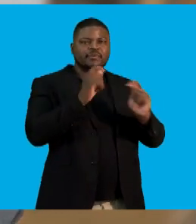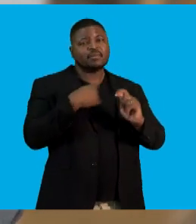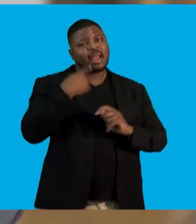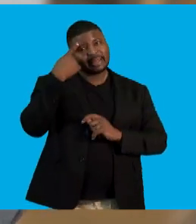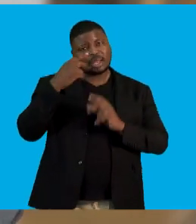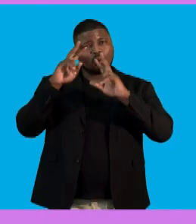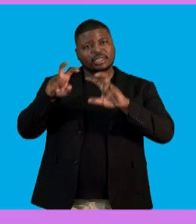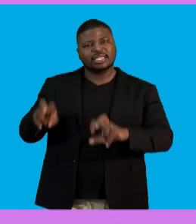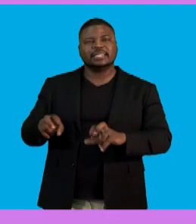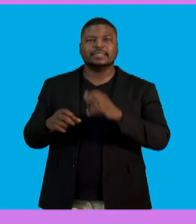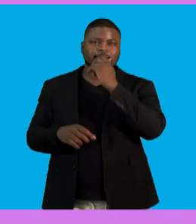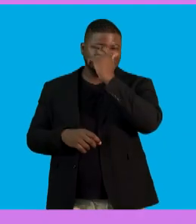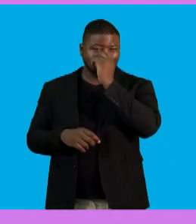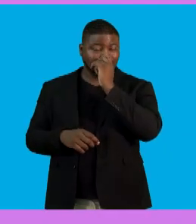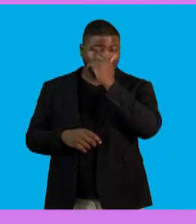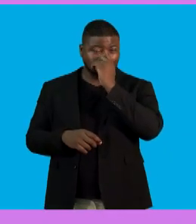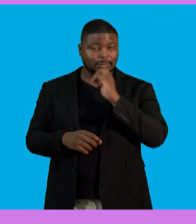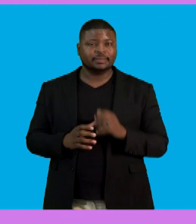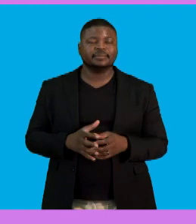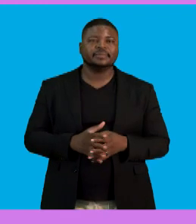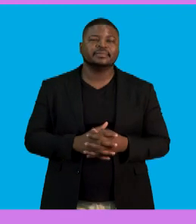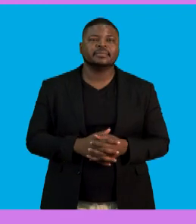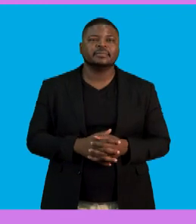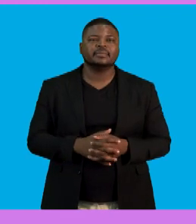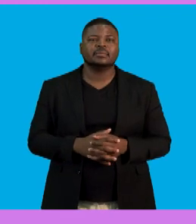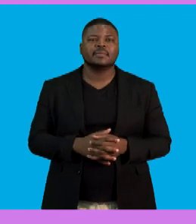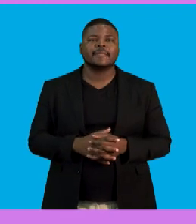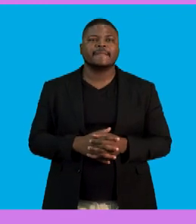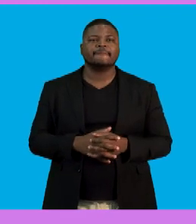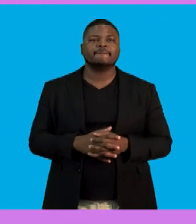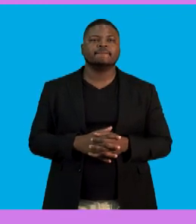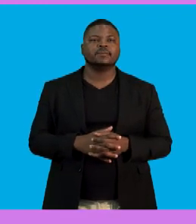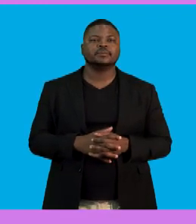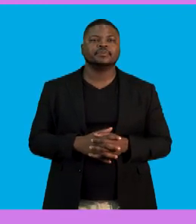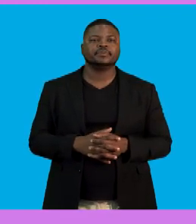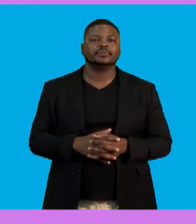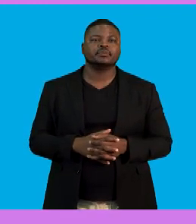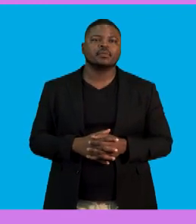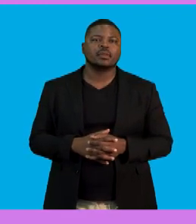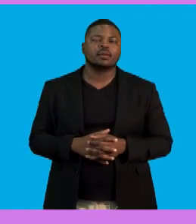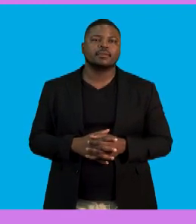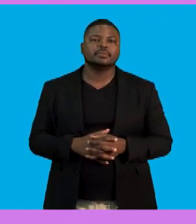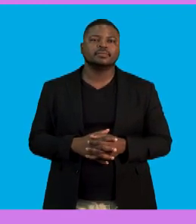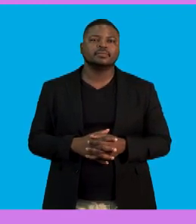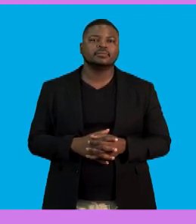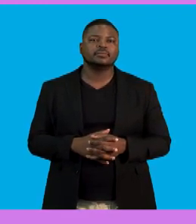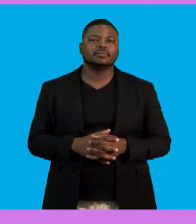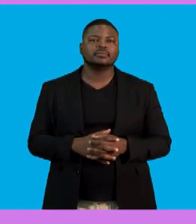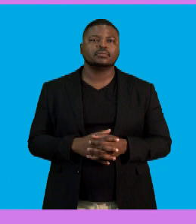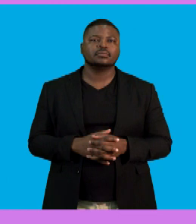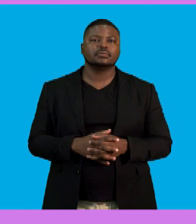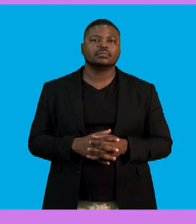perfect option there, which would be the questionnaire. So questionnaire.